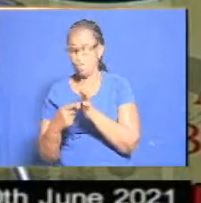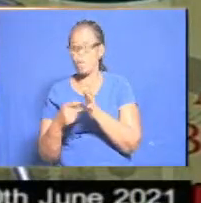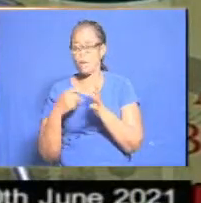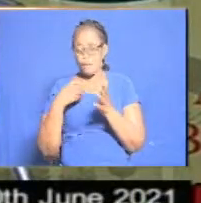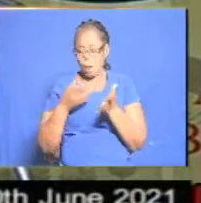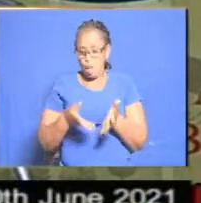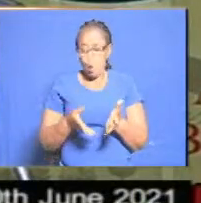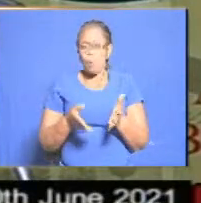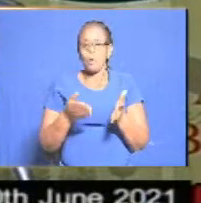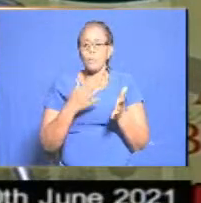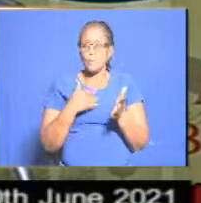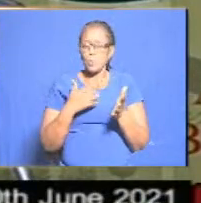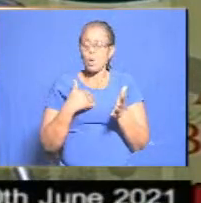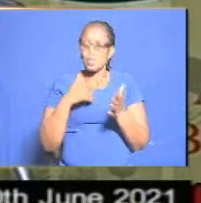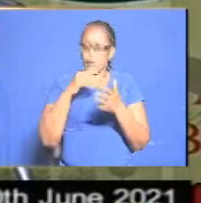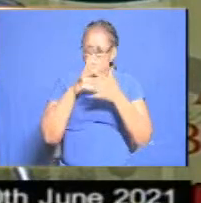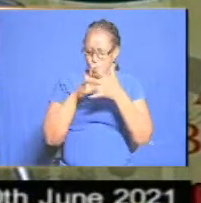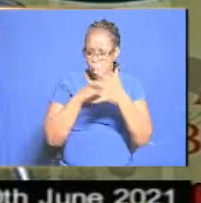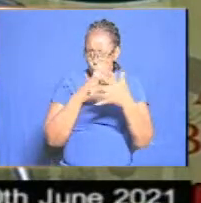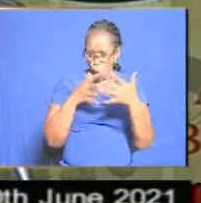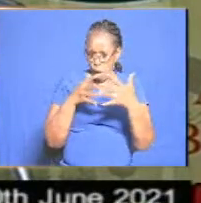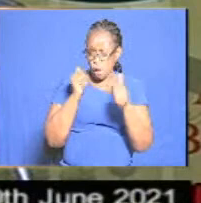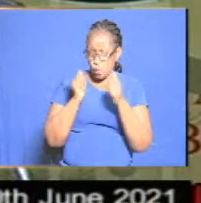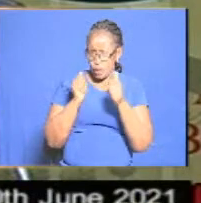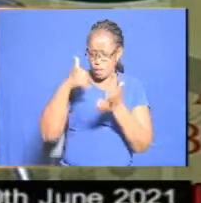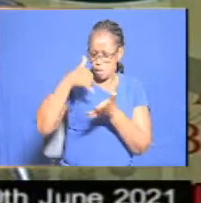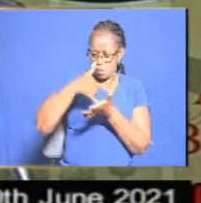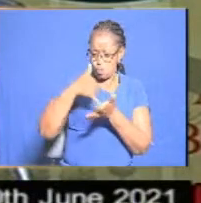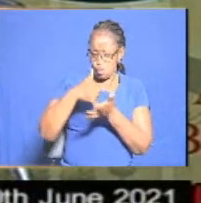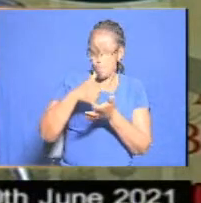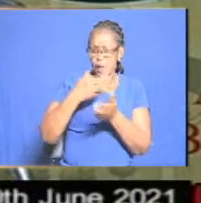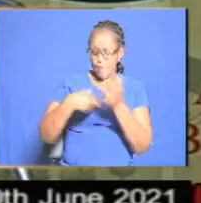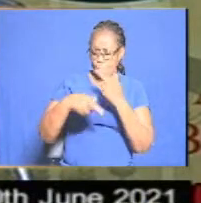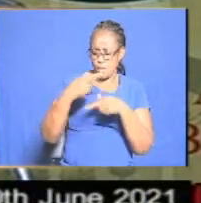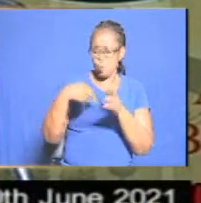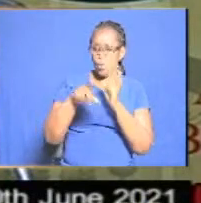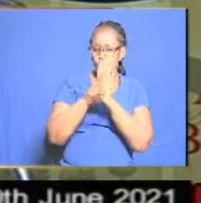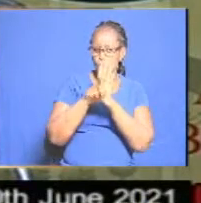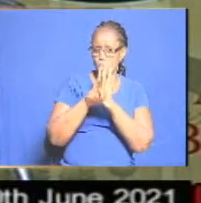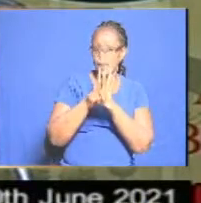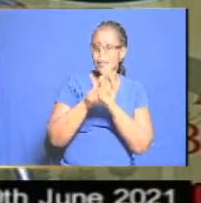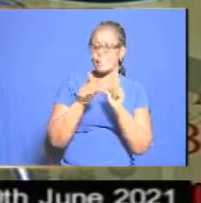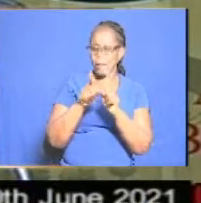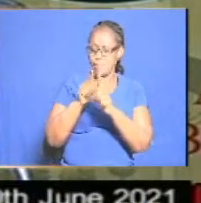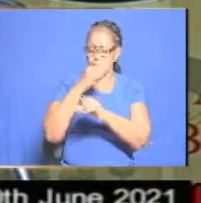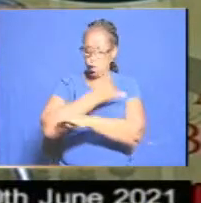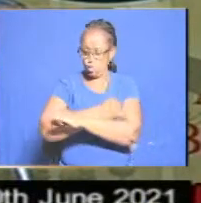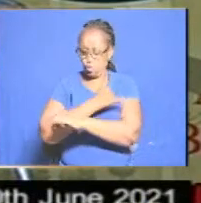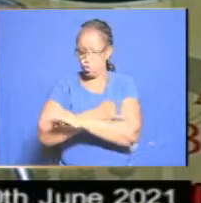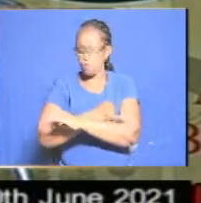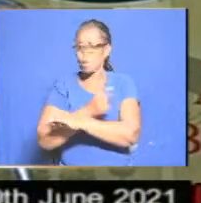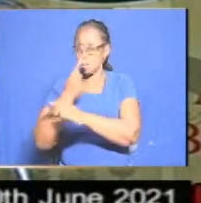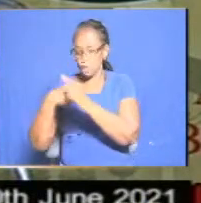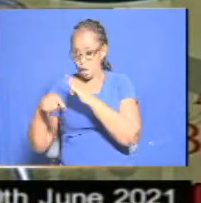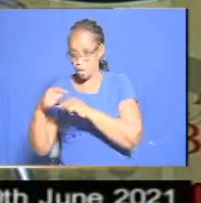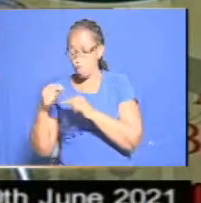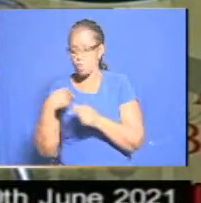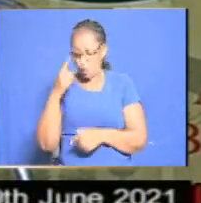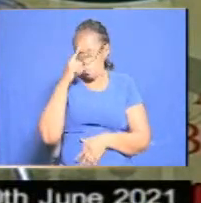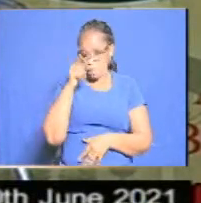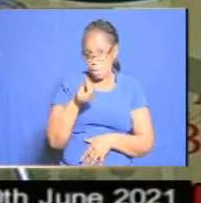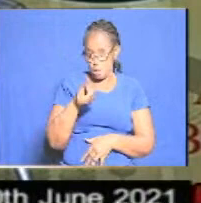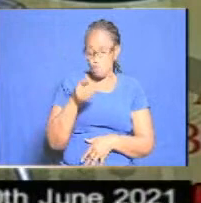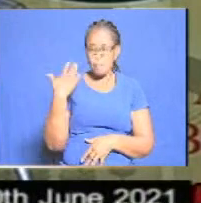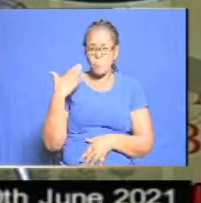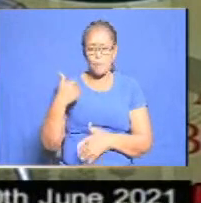public-private partnership framework, which included review of legal, operational, and institutional structures. In this regard, I submitted